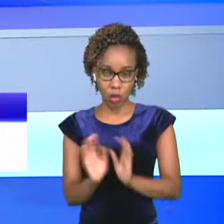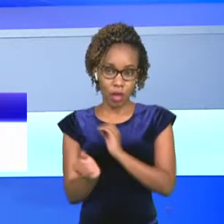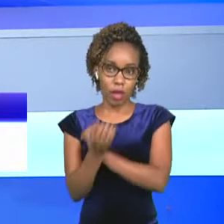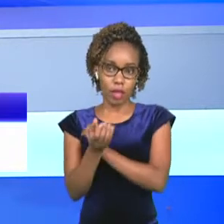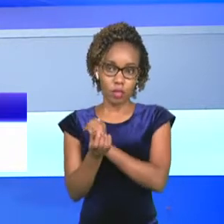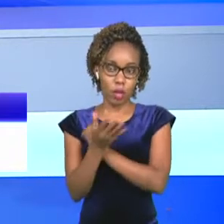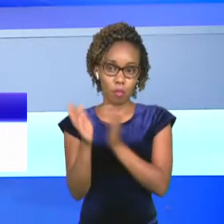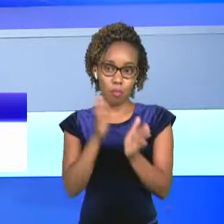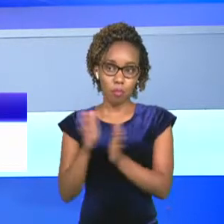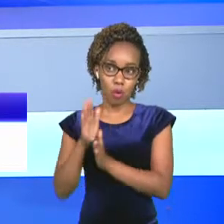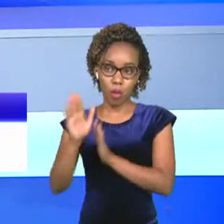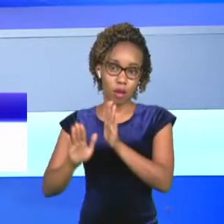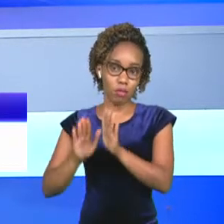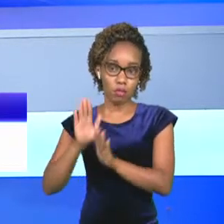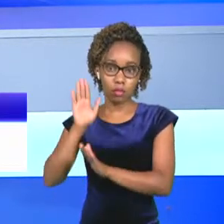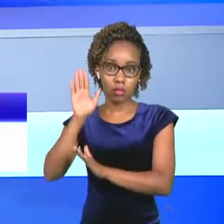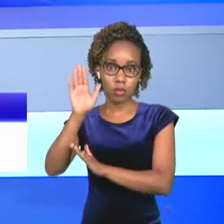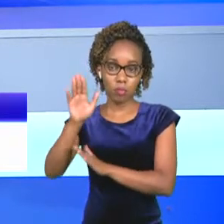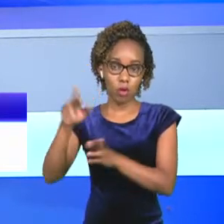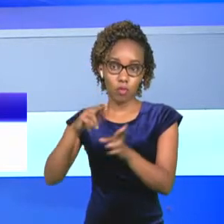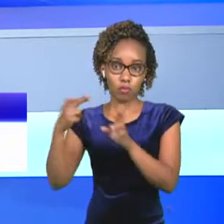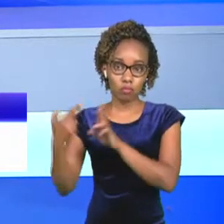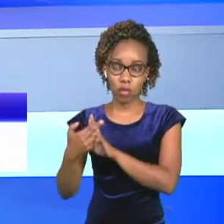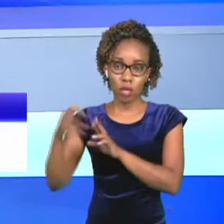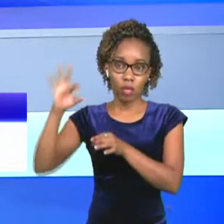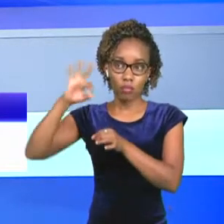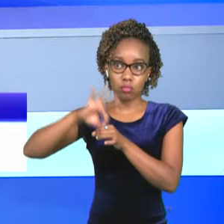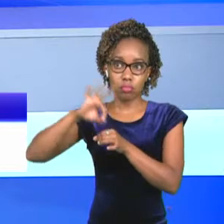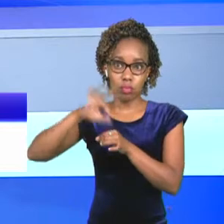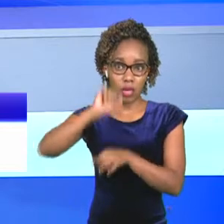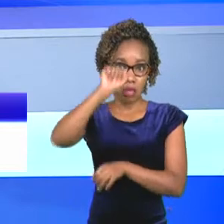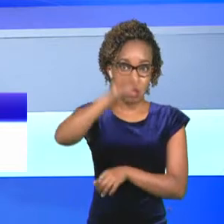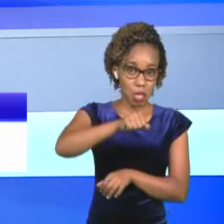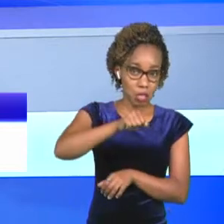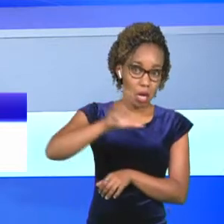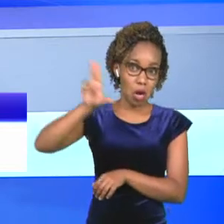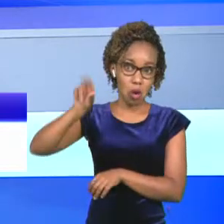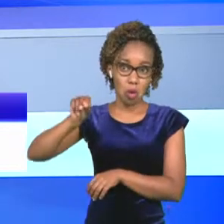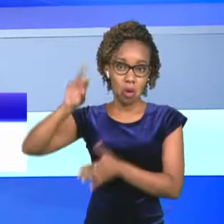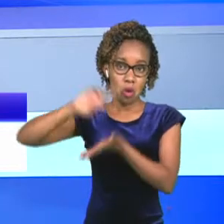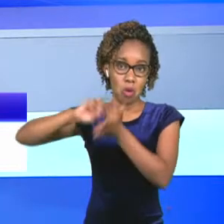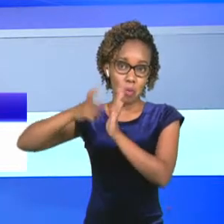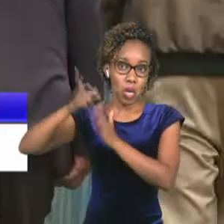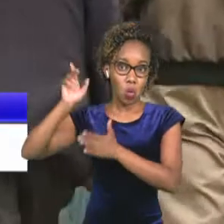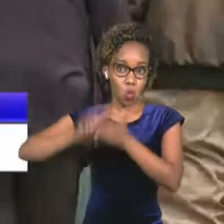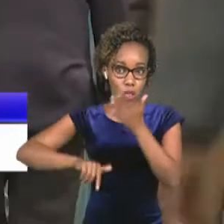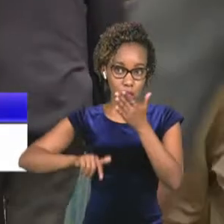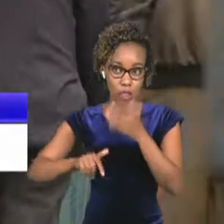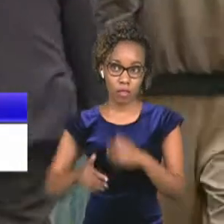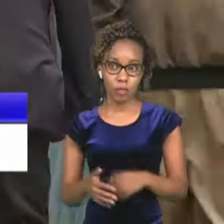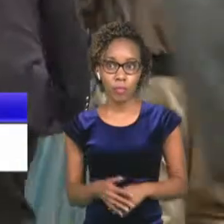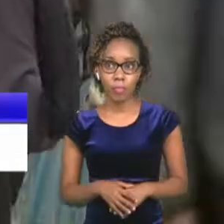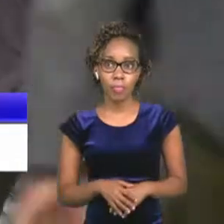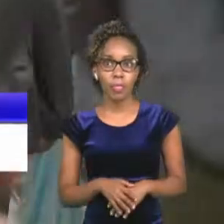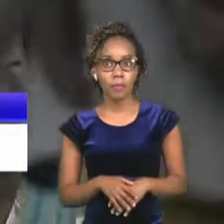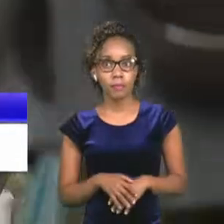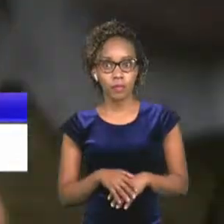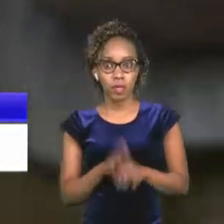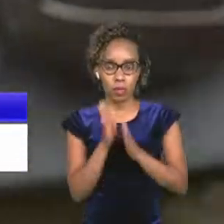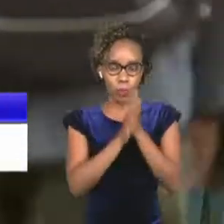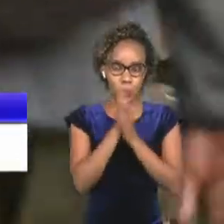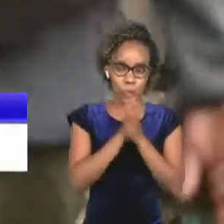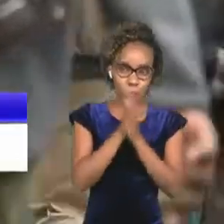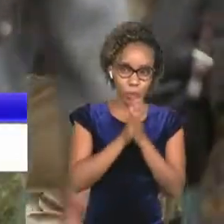and steps of taking Kenya to a referendum and what a yes or no means. As momentum takes shape